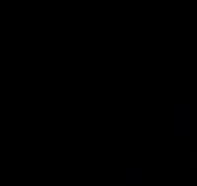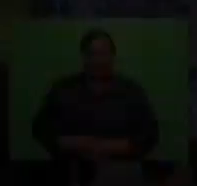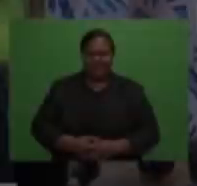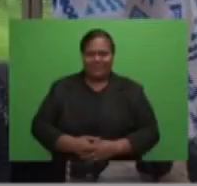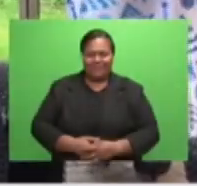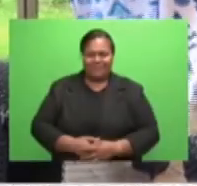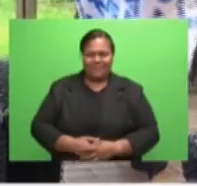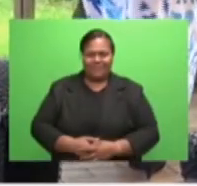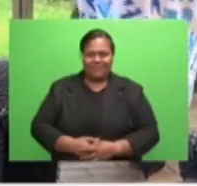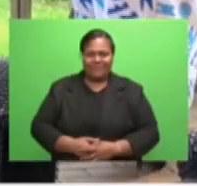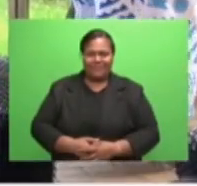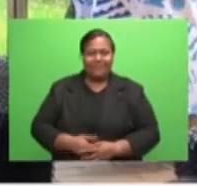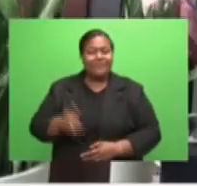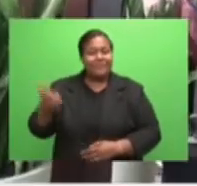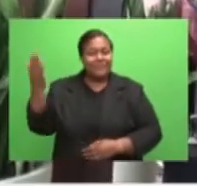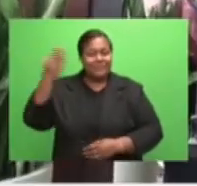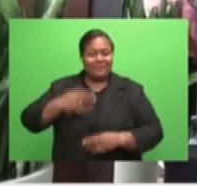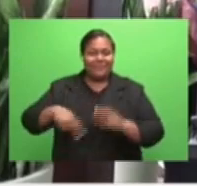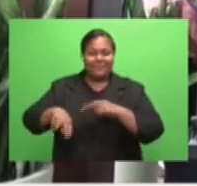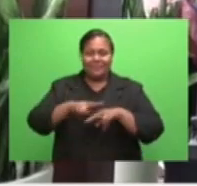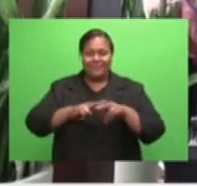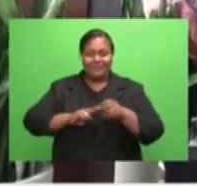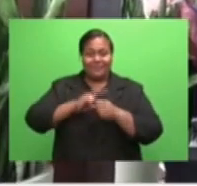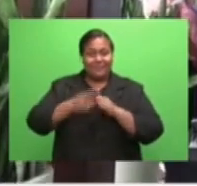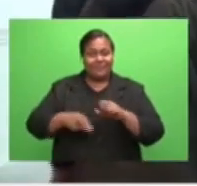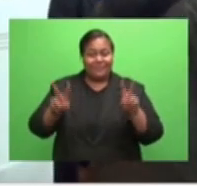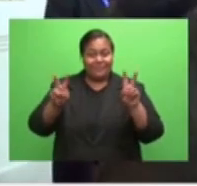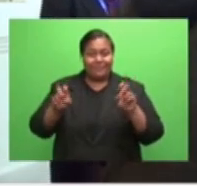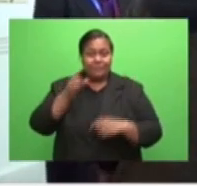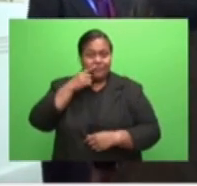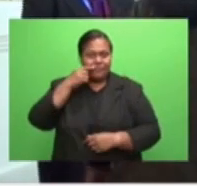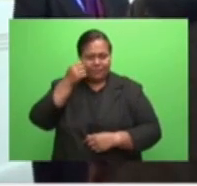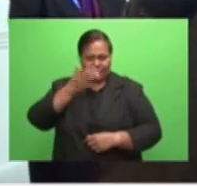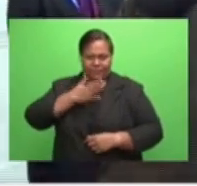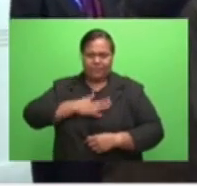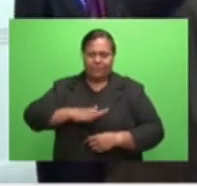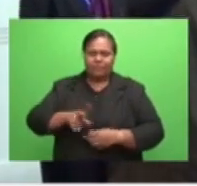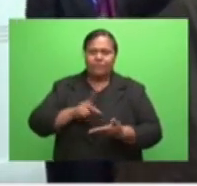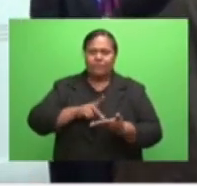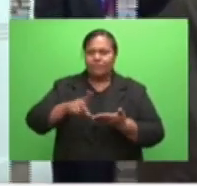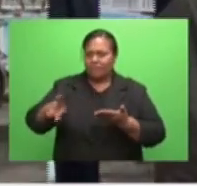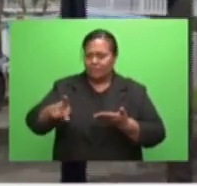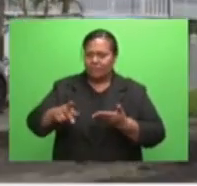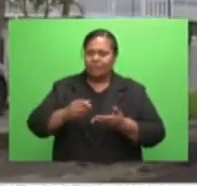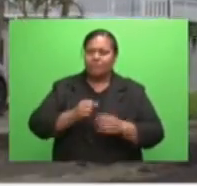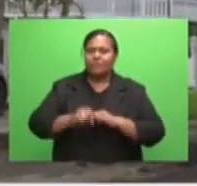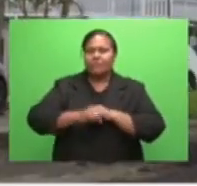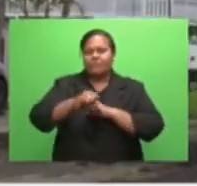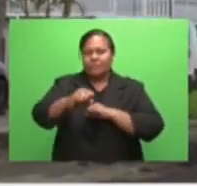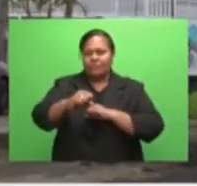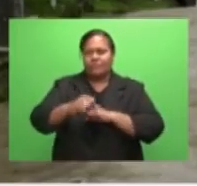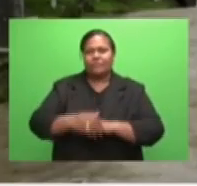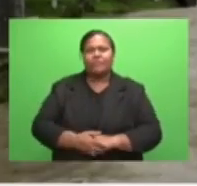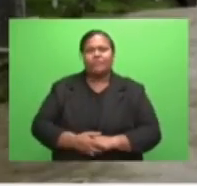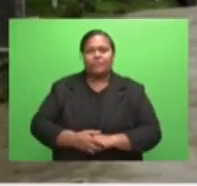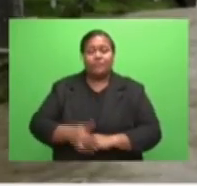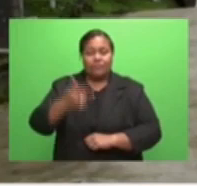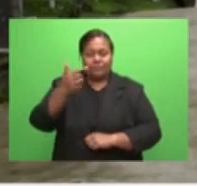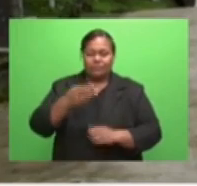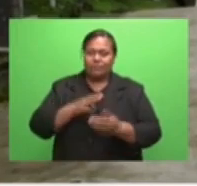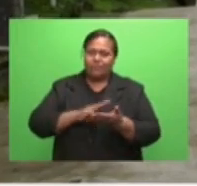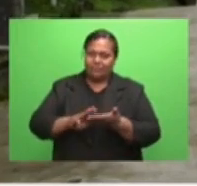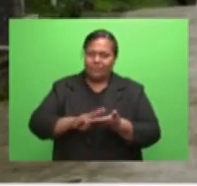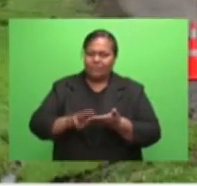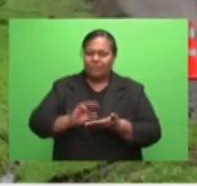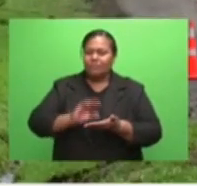hits. Good evening, Fiji. In this bulletin, Rambuka insists party leadership should be advertised. 7 million spent